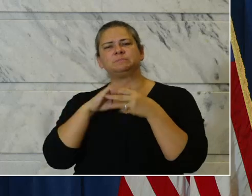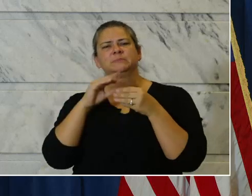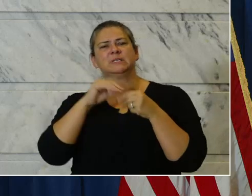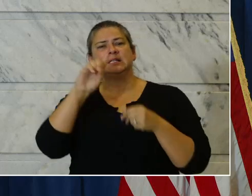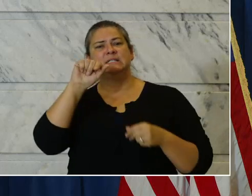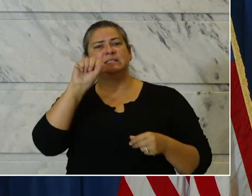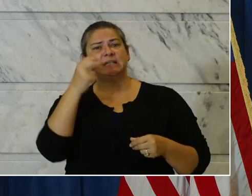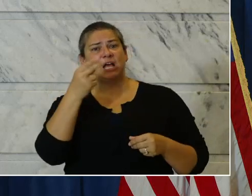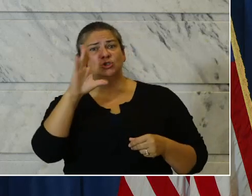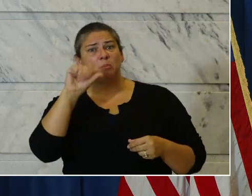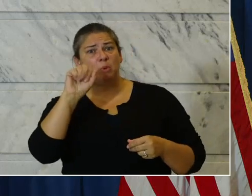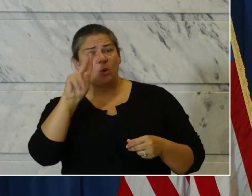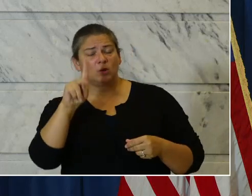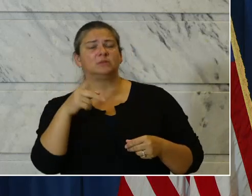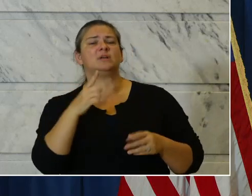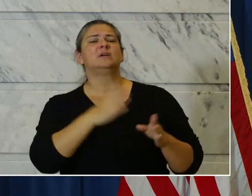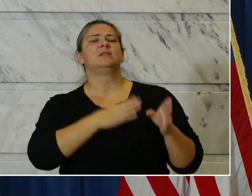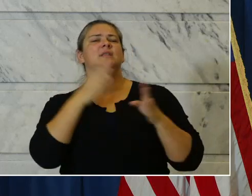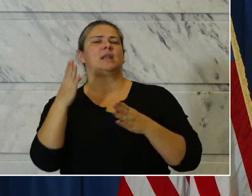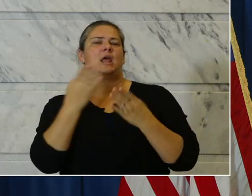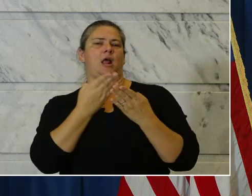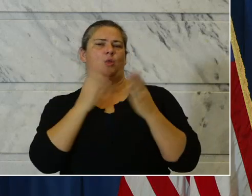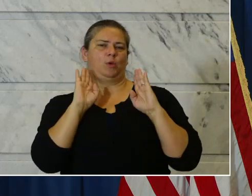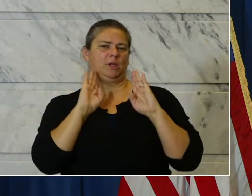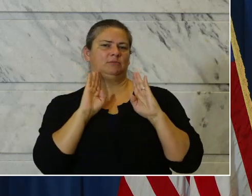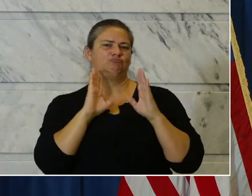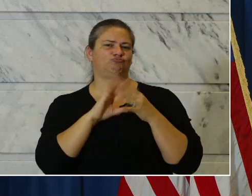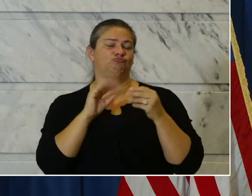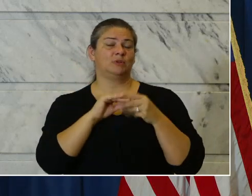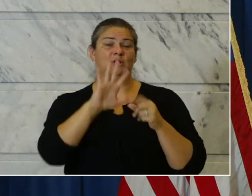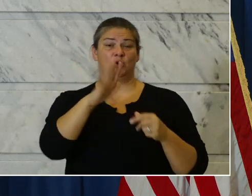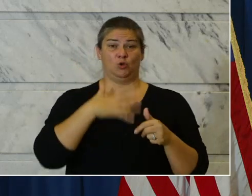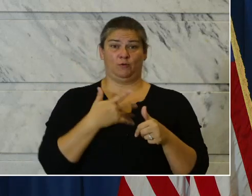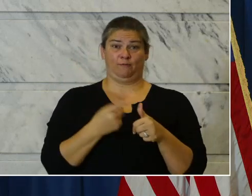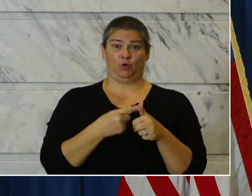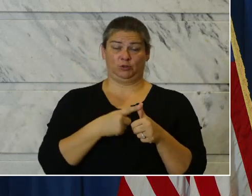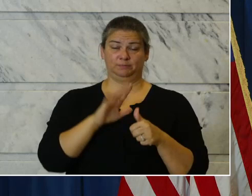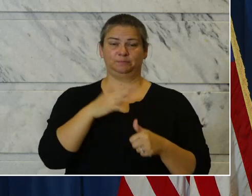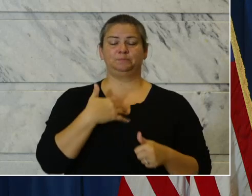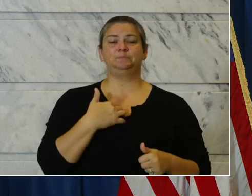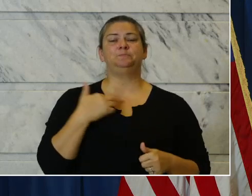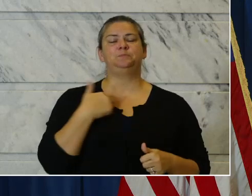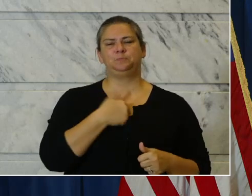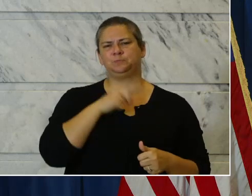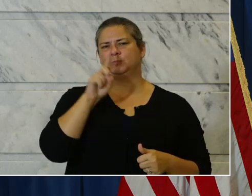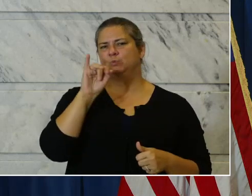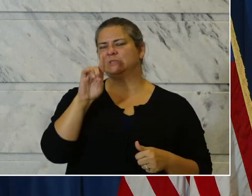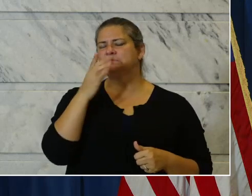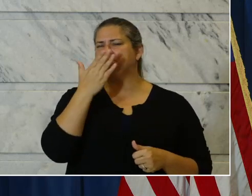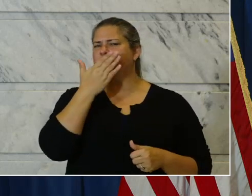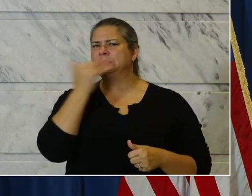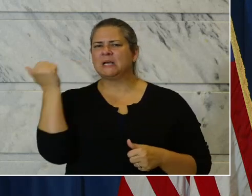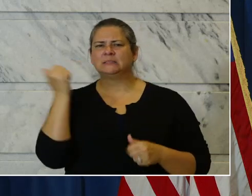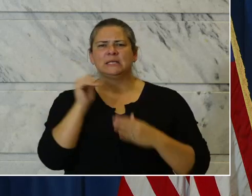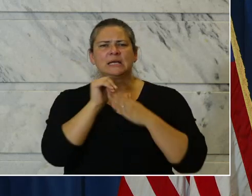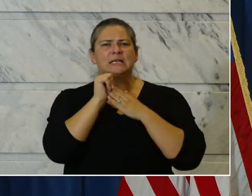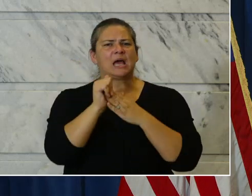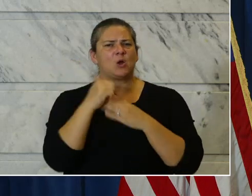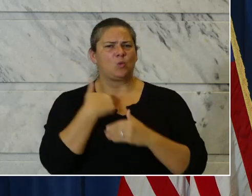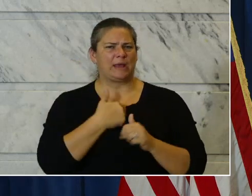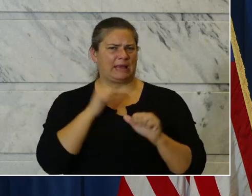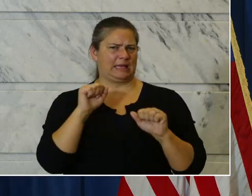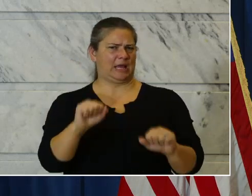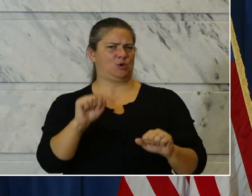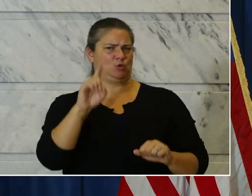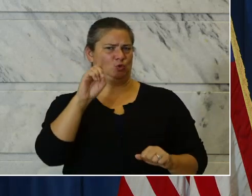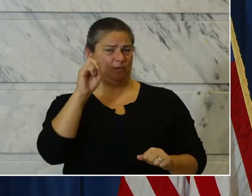dashboard, and then he's going to talk about Halloween. Let me first say that we have put together the best guidance that we can for